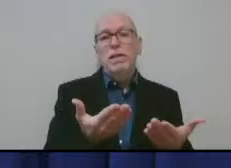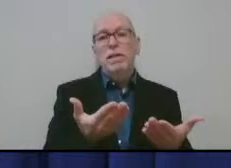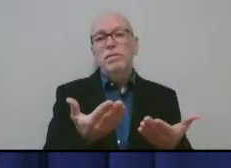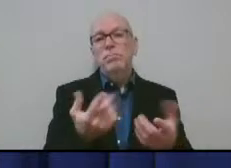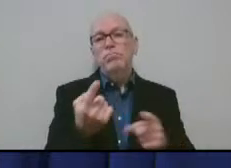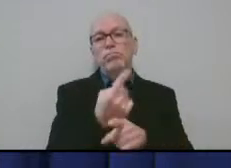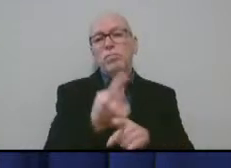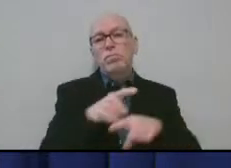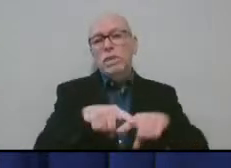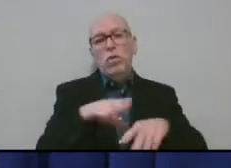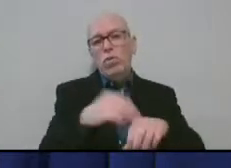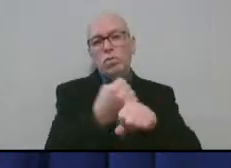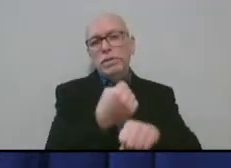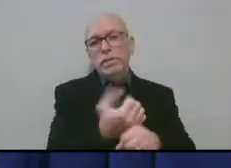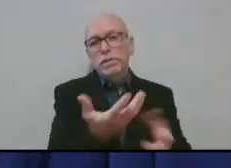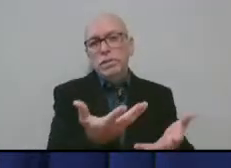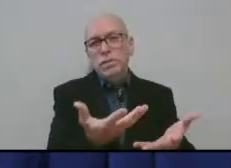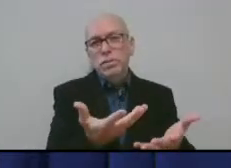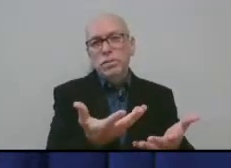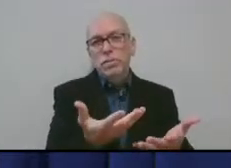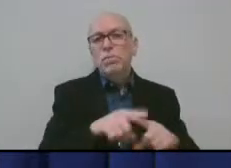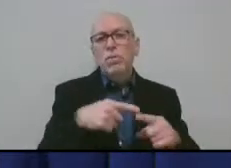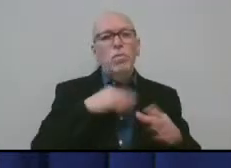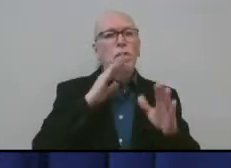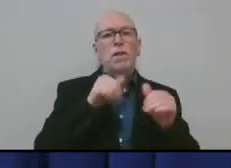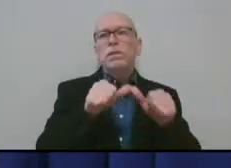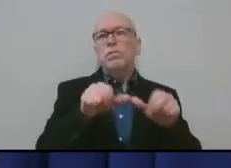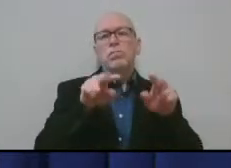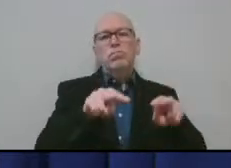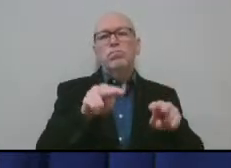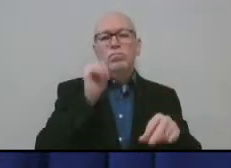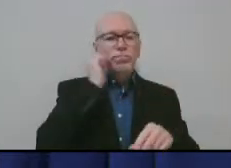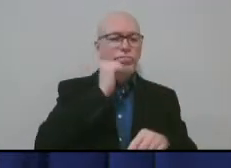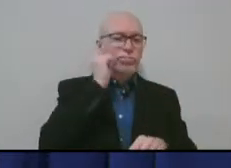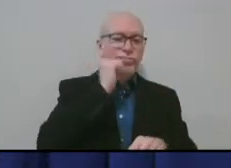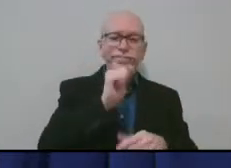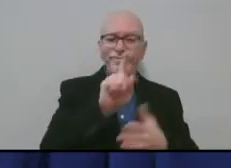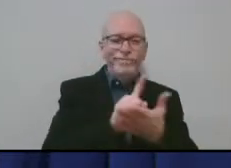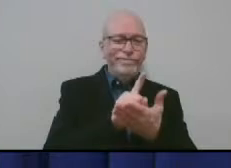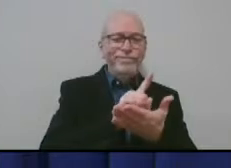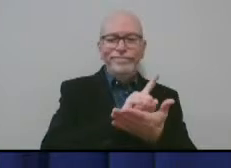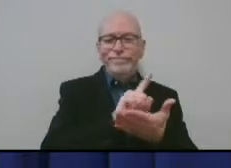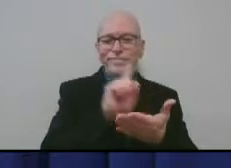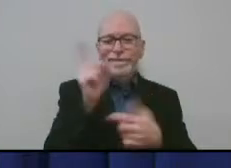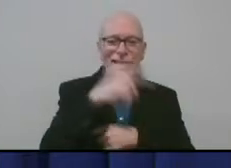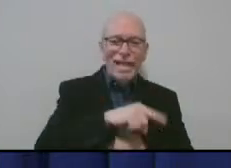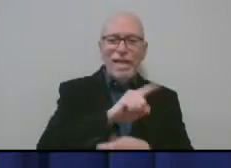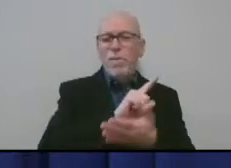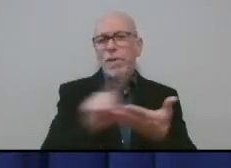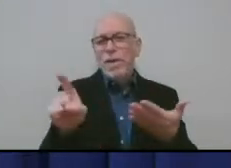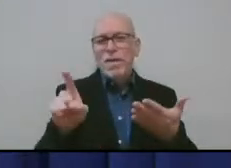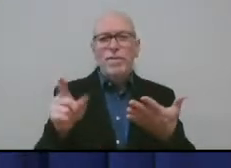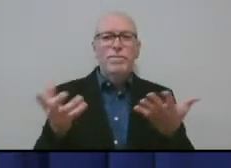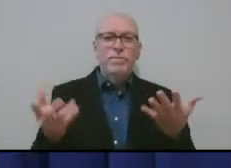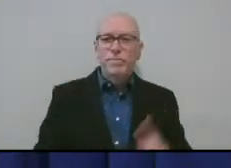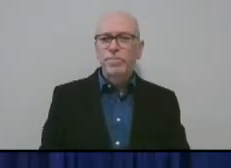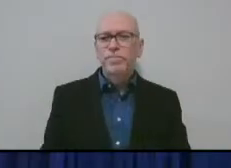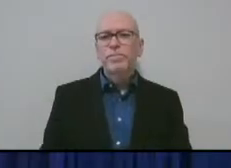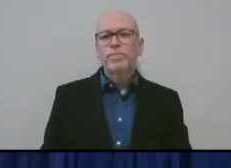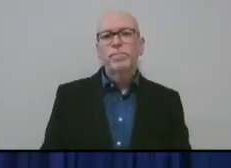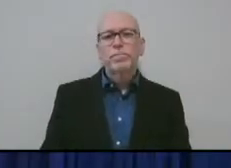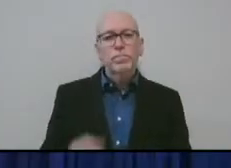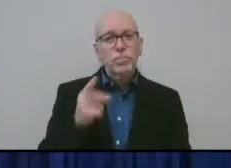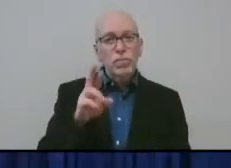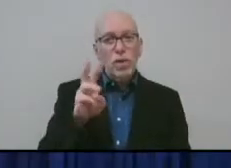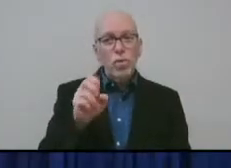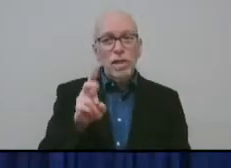those numbers as well. But we'll continue to look on this as hourly, daily, weekly basis. Lindsay, you look like you had something